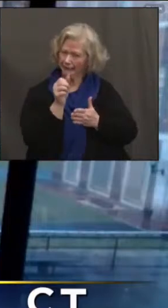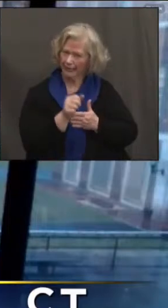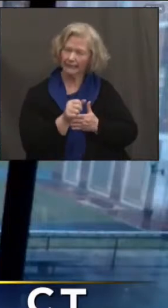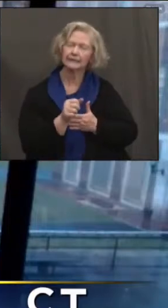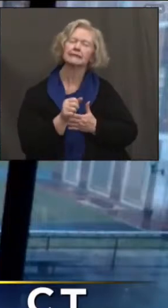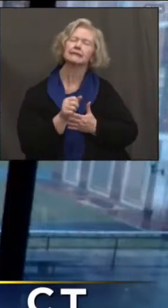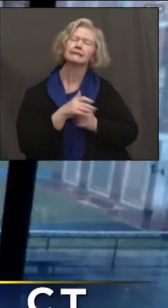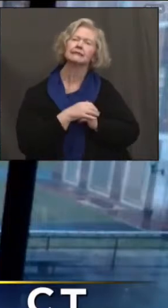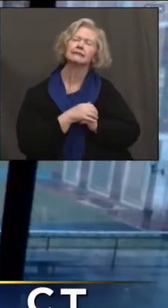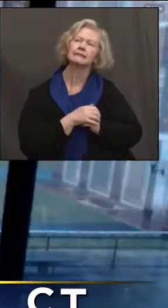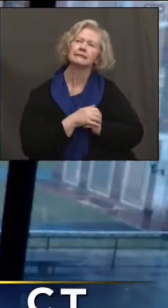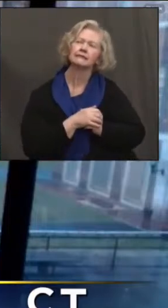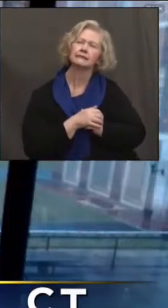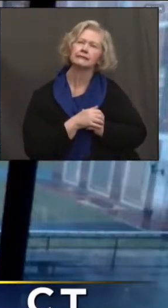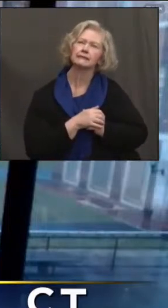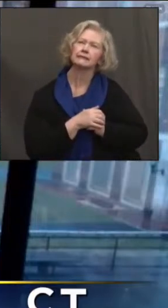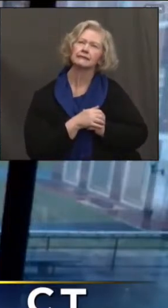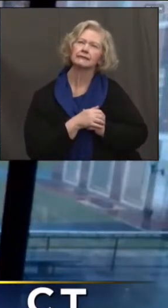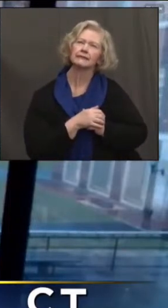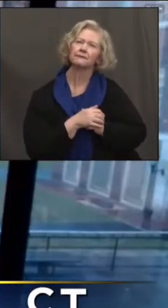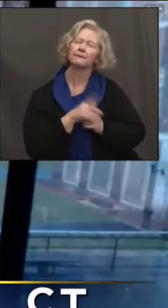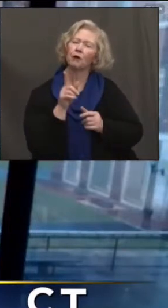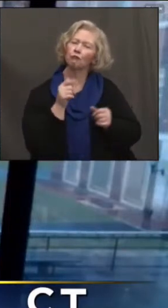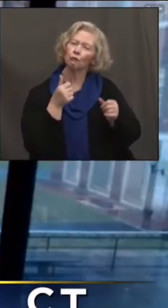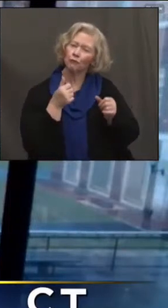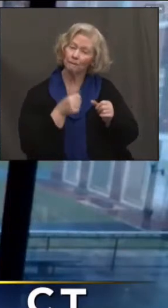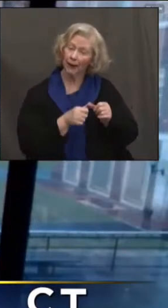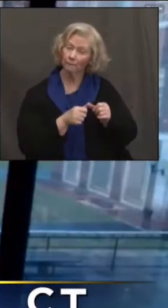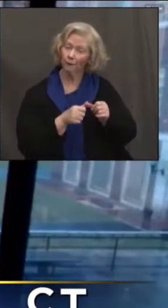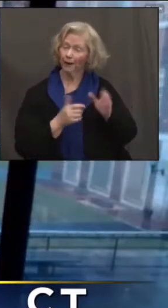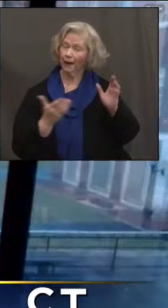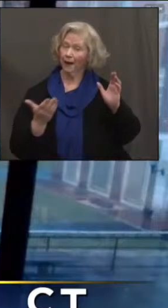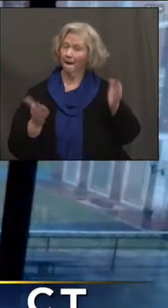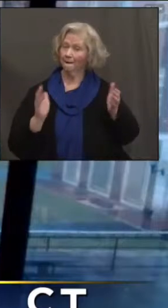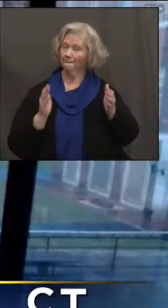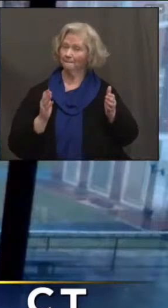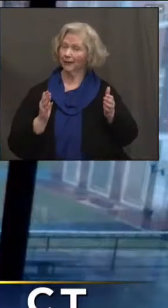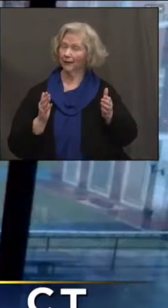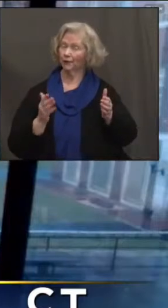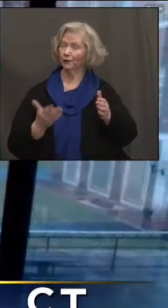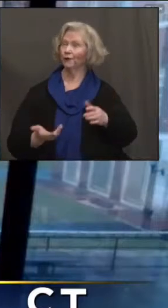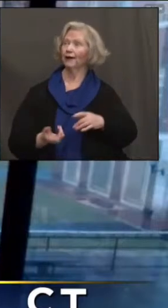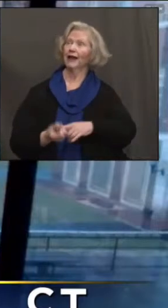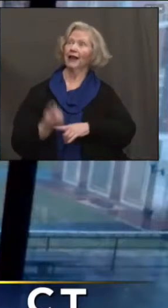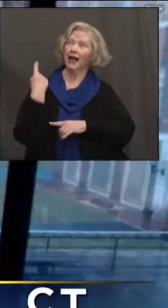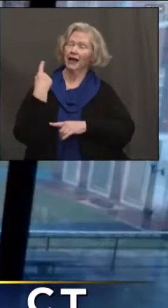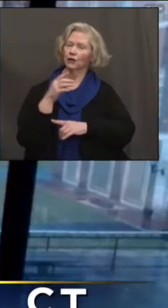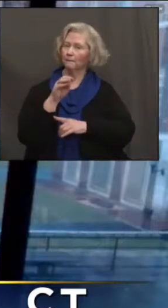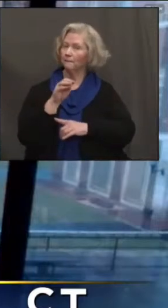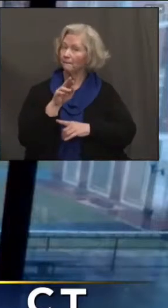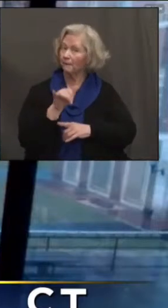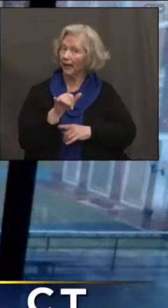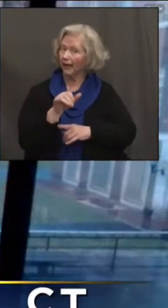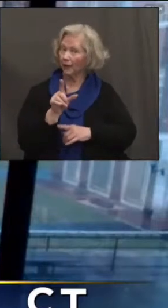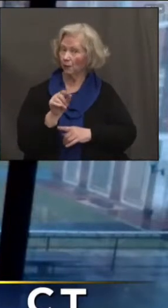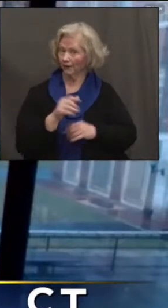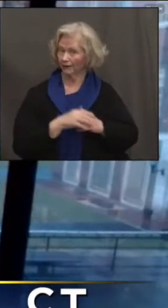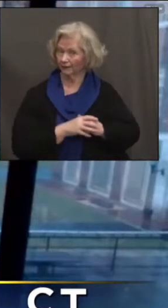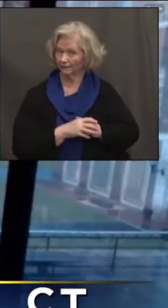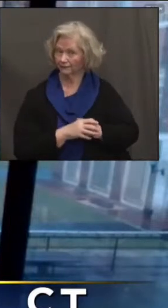involved. And just remember where we were at, last May, on May 20th, when we opened